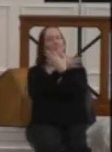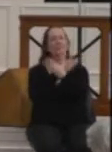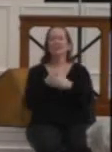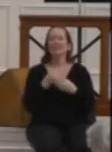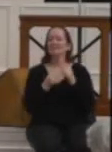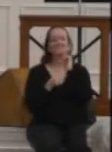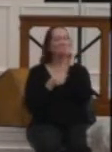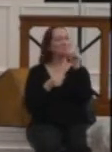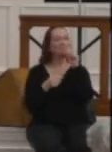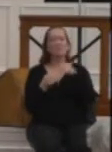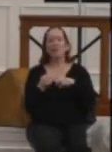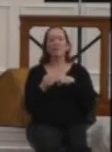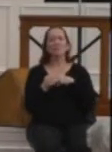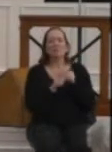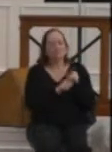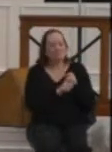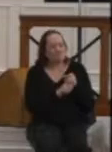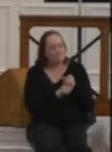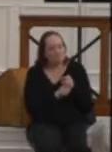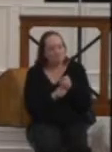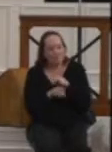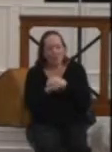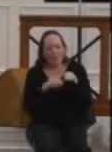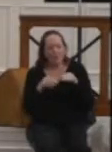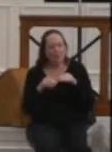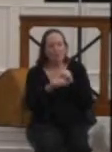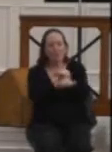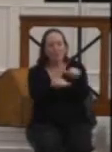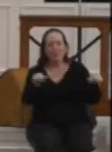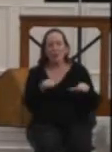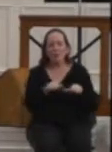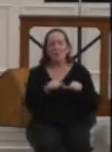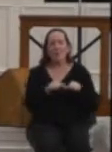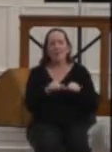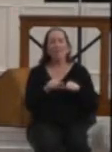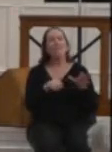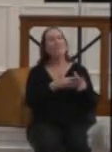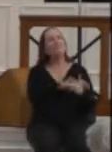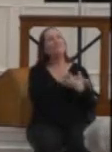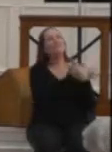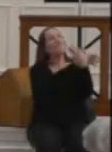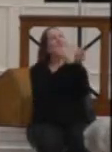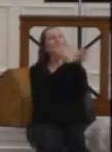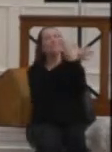does it have to crawl along the ground, but it flies through the air.